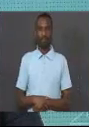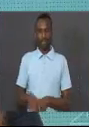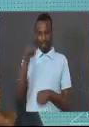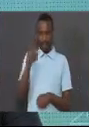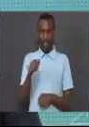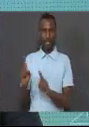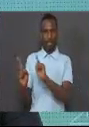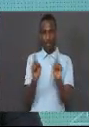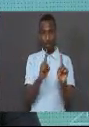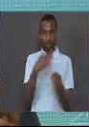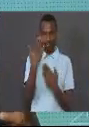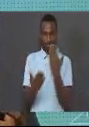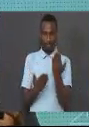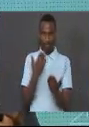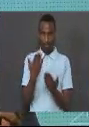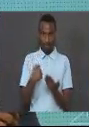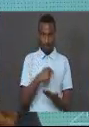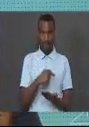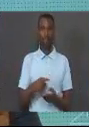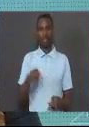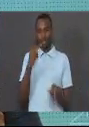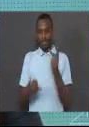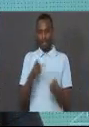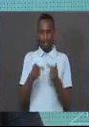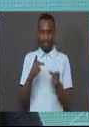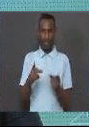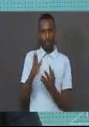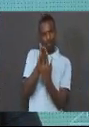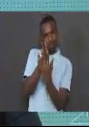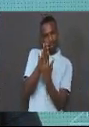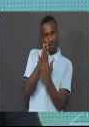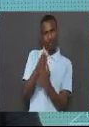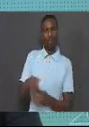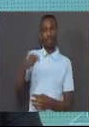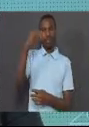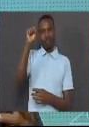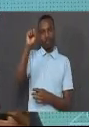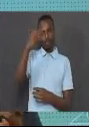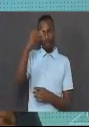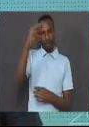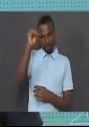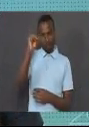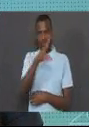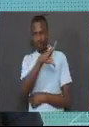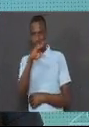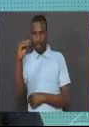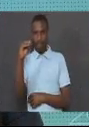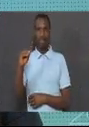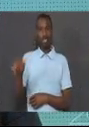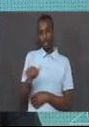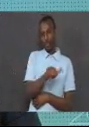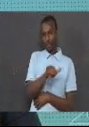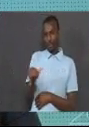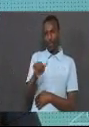Today, we will discuss the relationship between SHM and